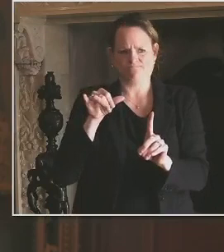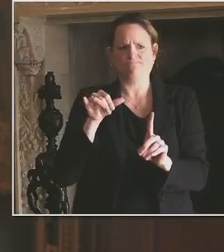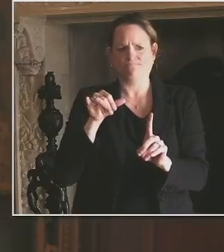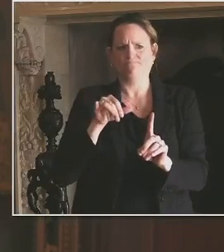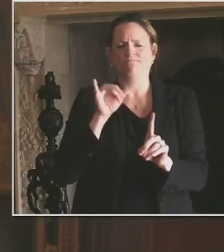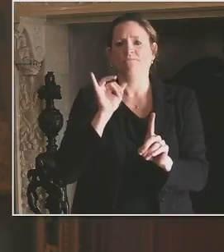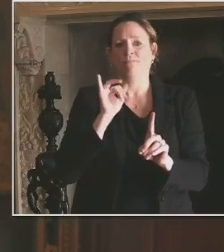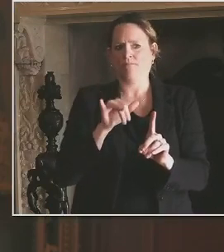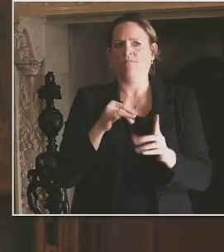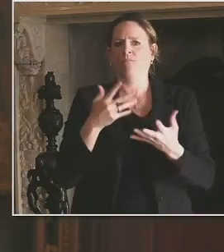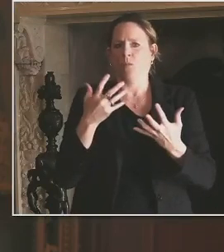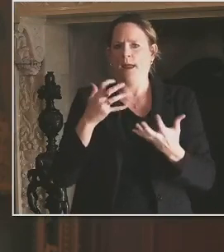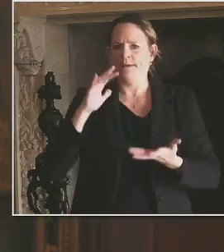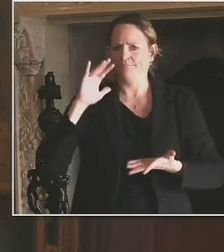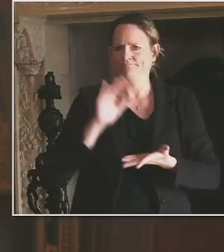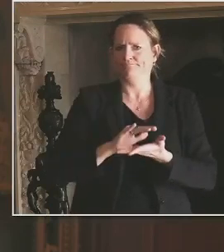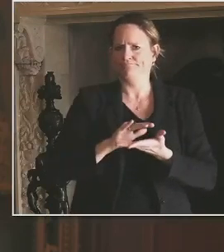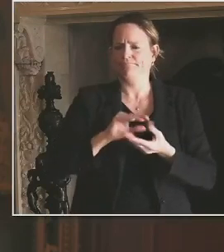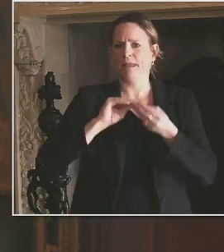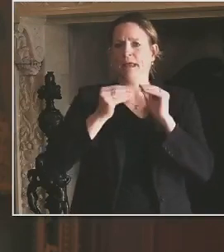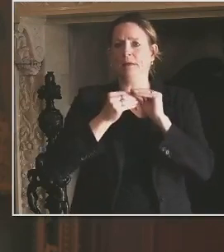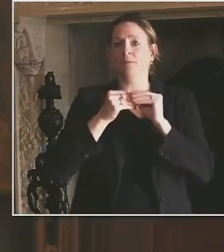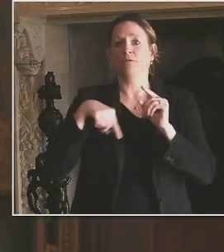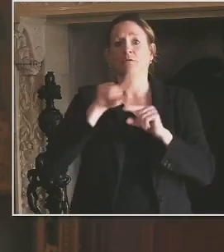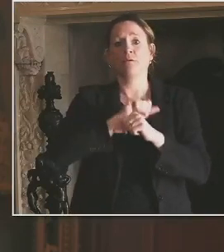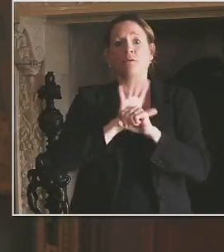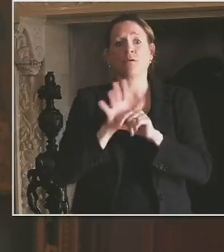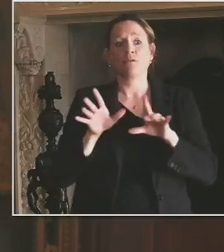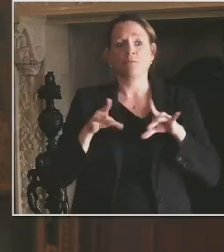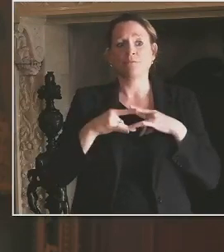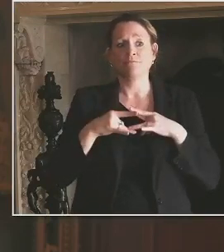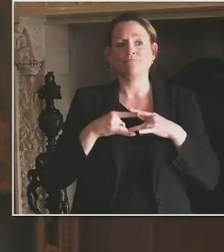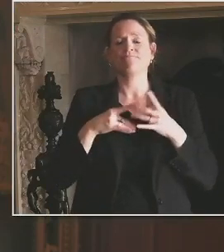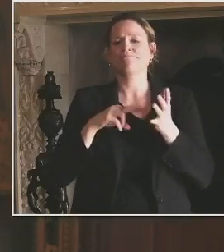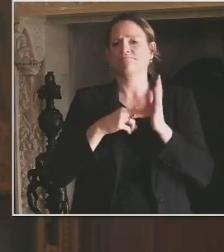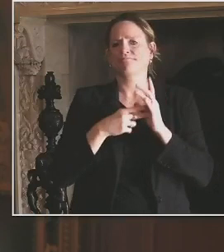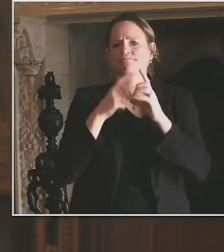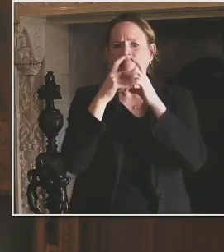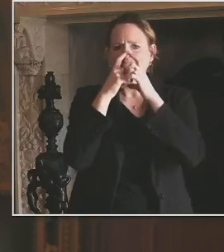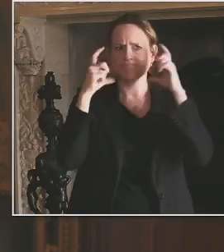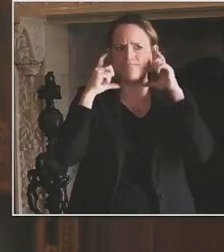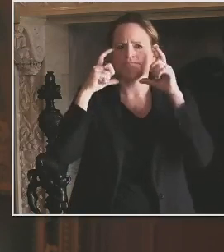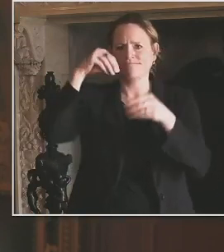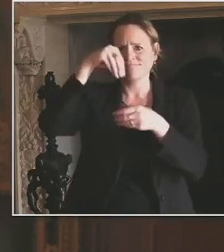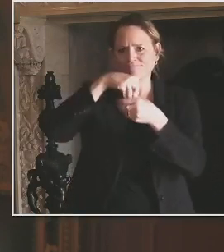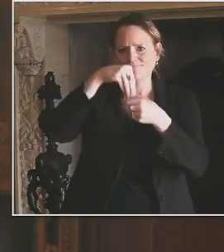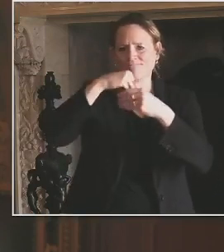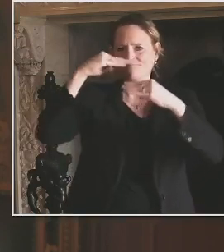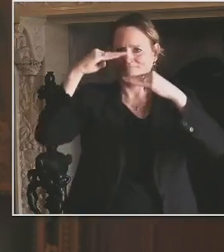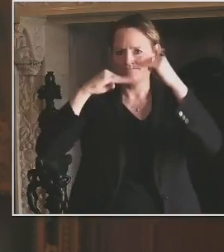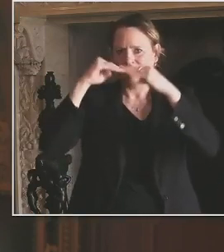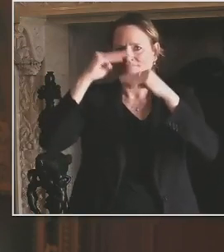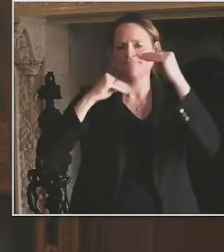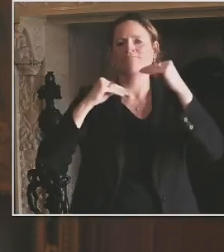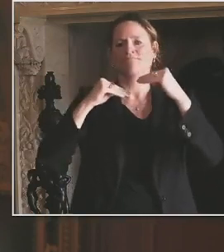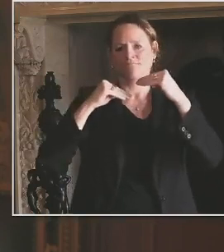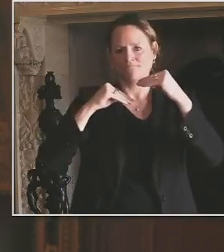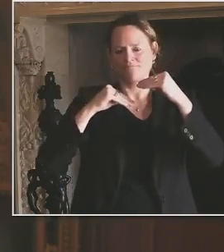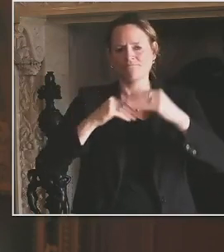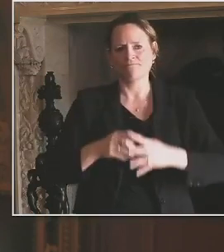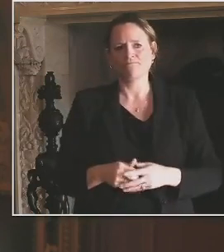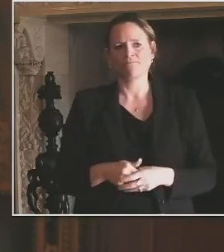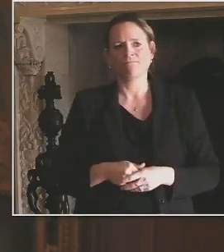things that we need to do. We need to wear masks when we're indoors. We need to limit close contact. It's gonna make, and frankly, those are our only tools